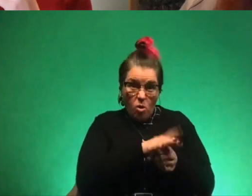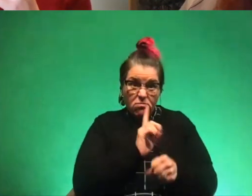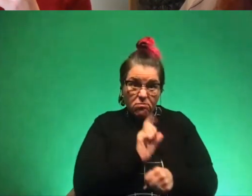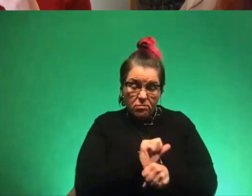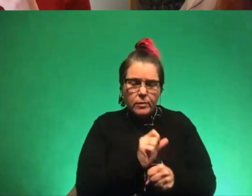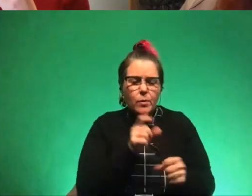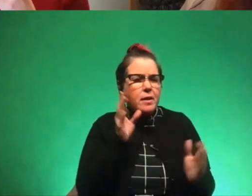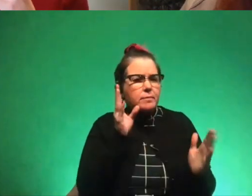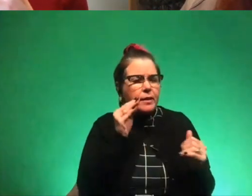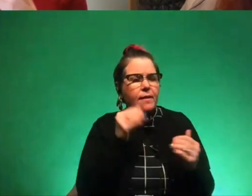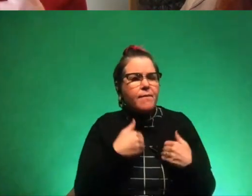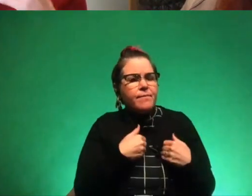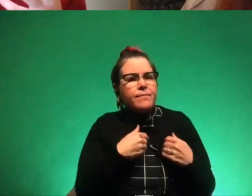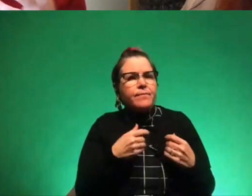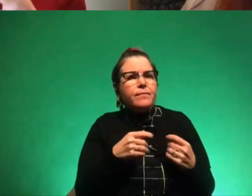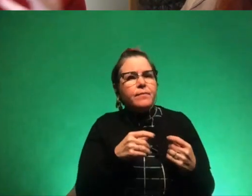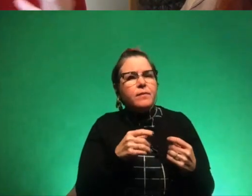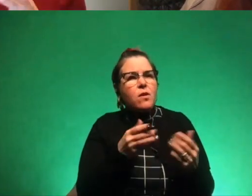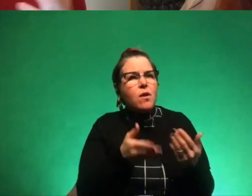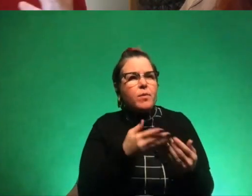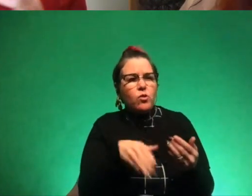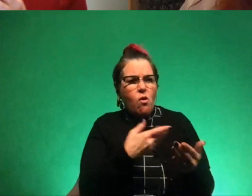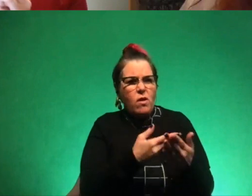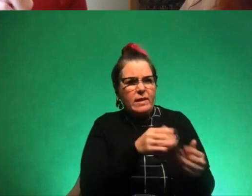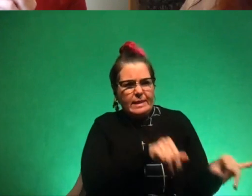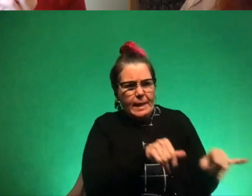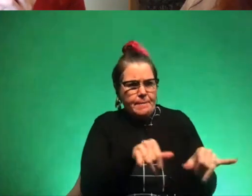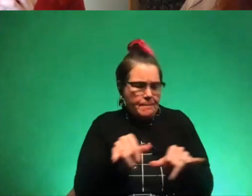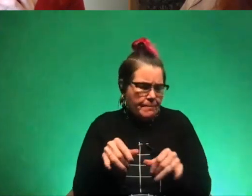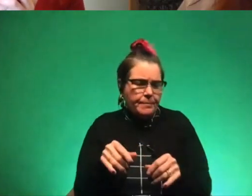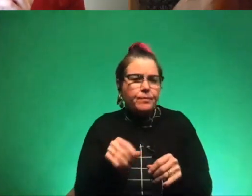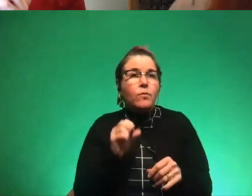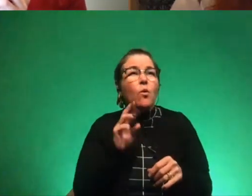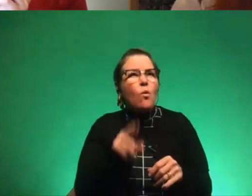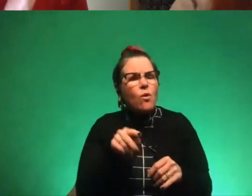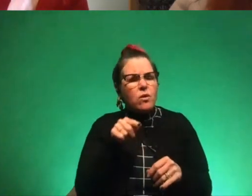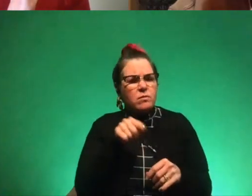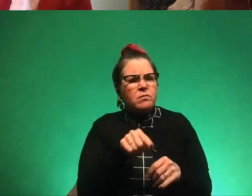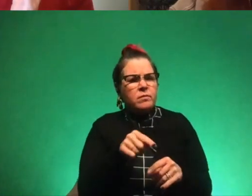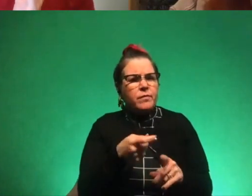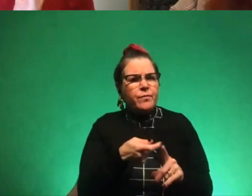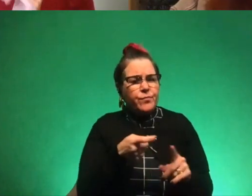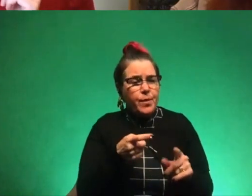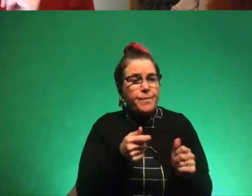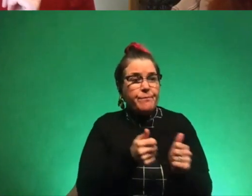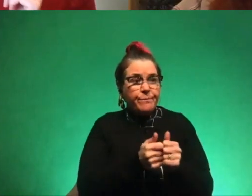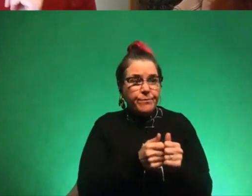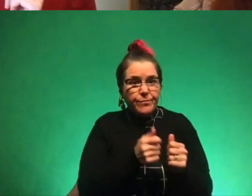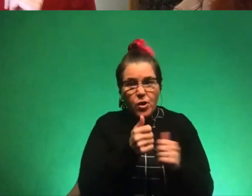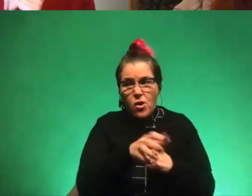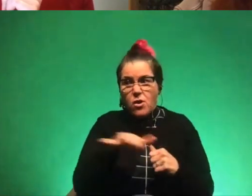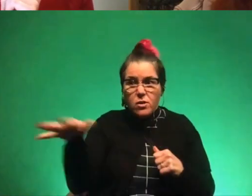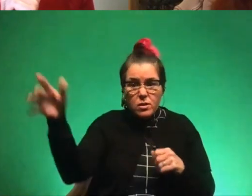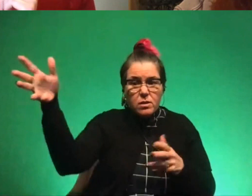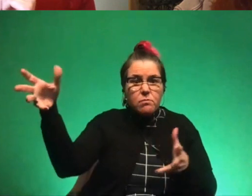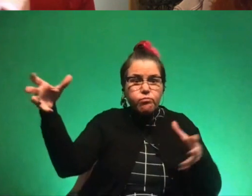expect it to all kind of be the same, and or is it come from a really long way away with the ice, in